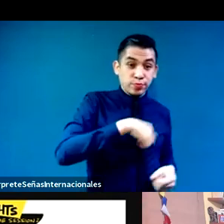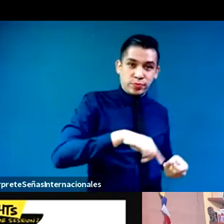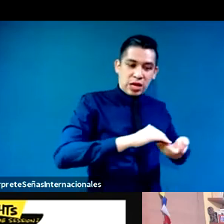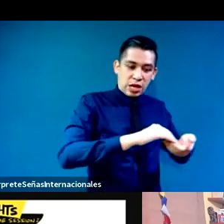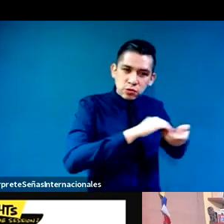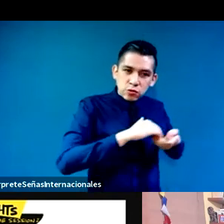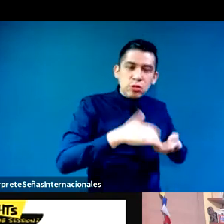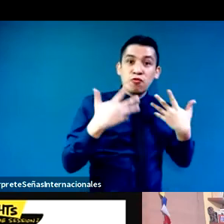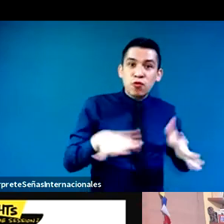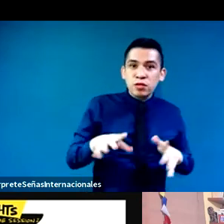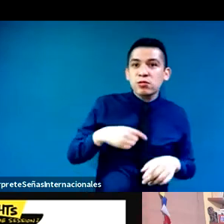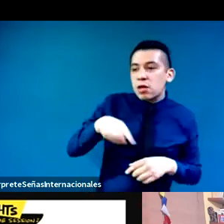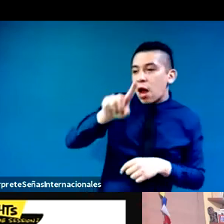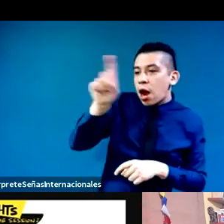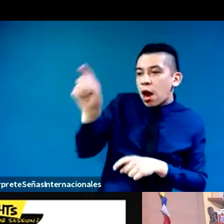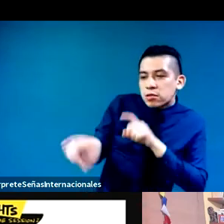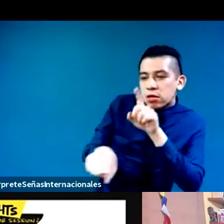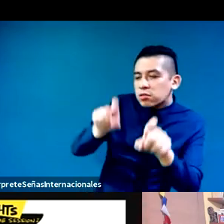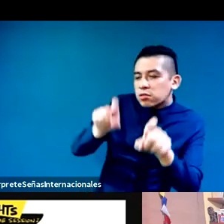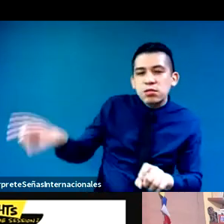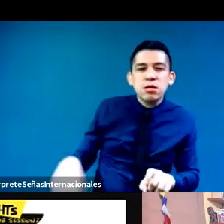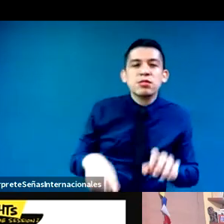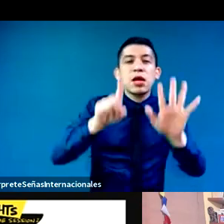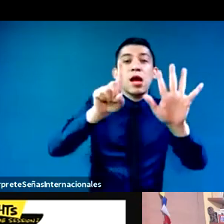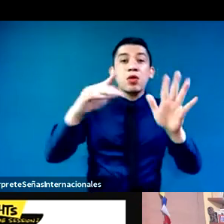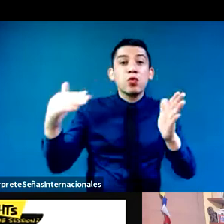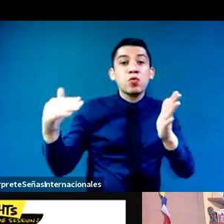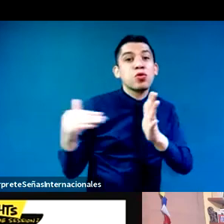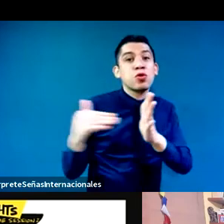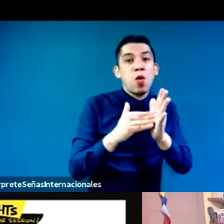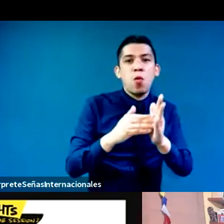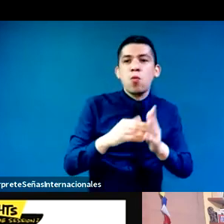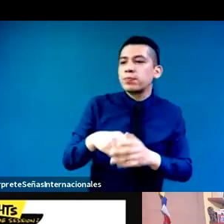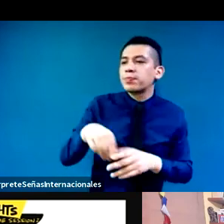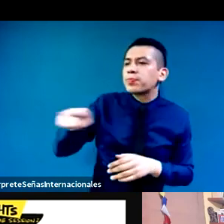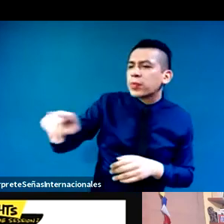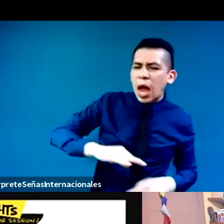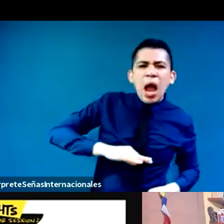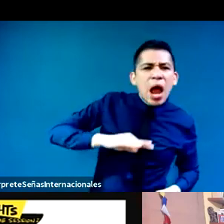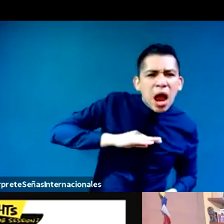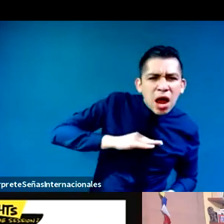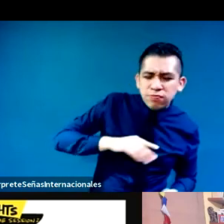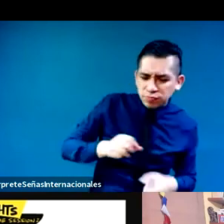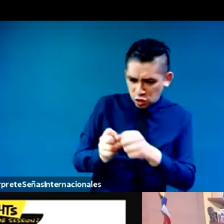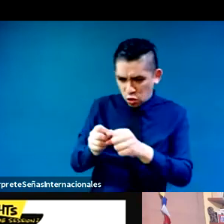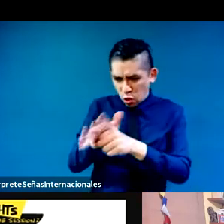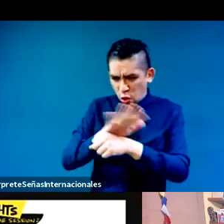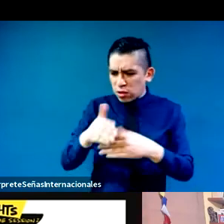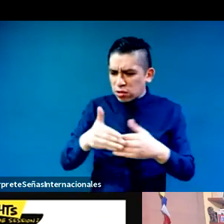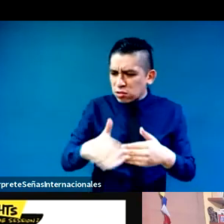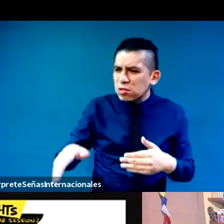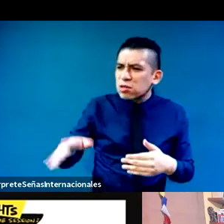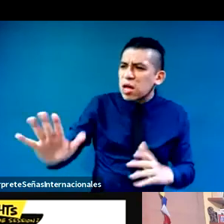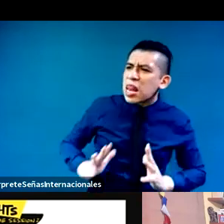disaggregated data that tell us how the pandemic is impacting men and women, girls and boys. And data confirms what we all know, that COVID